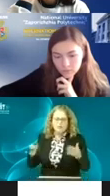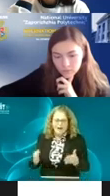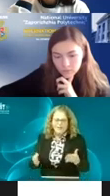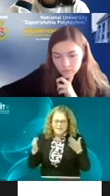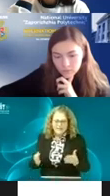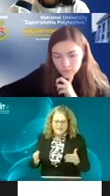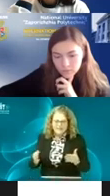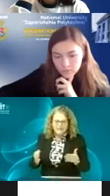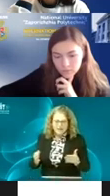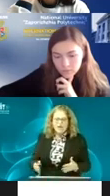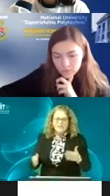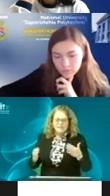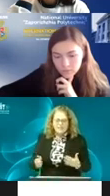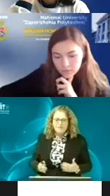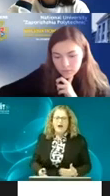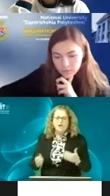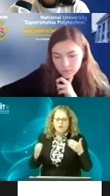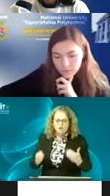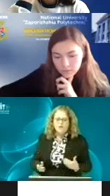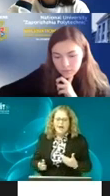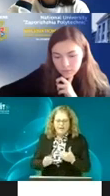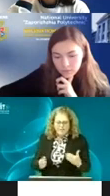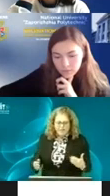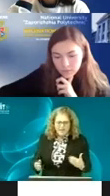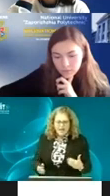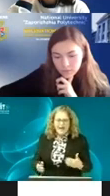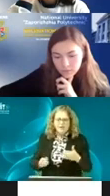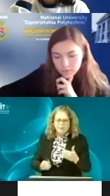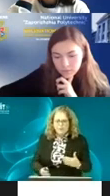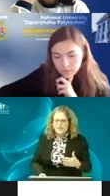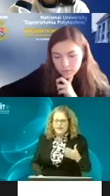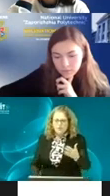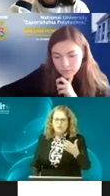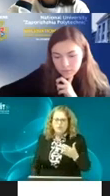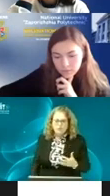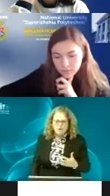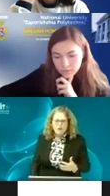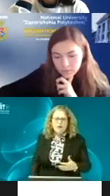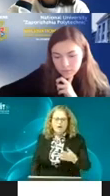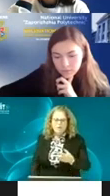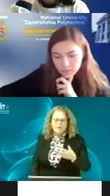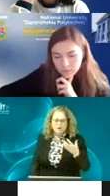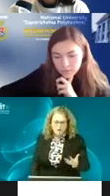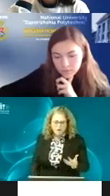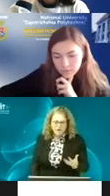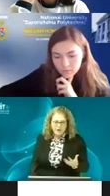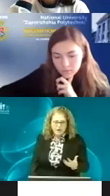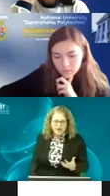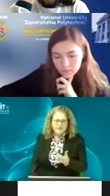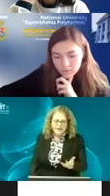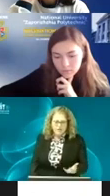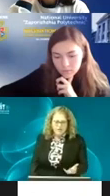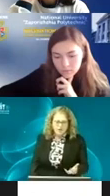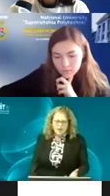in 1 sentence. The system understood everything and put it into the form of ordering